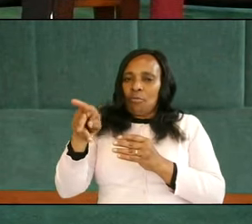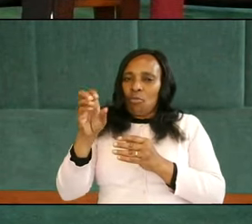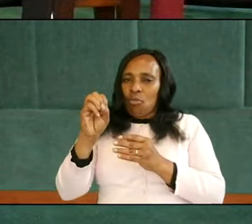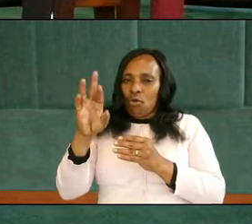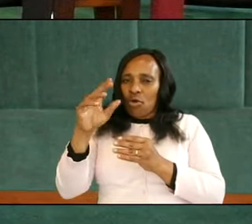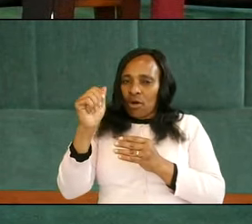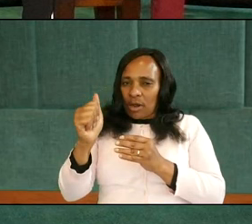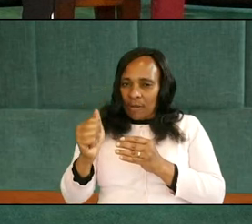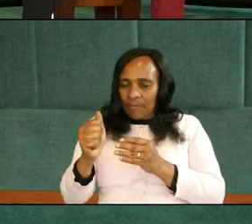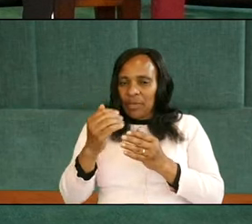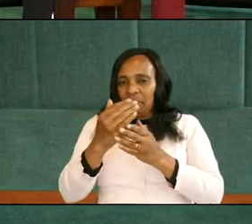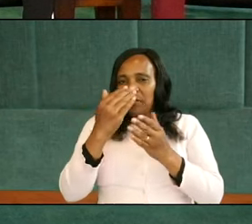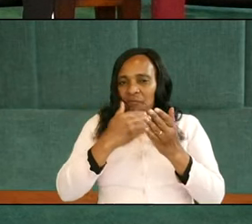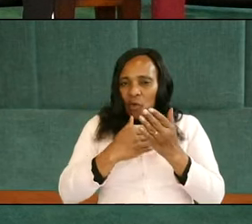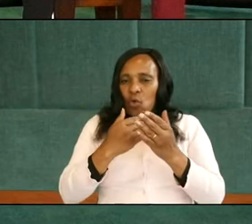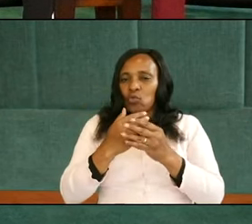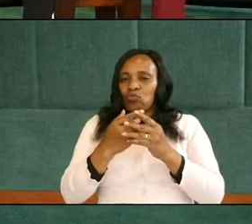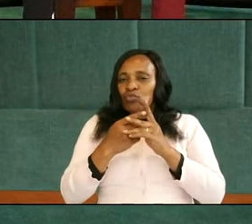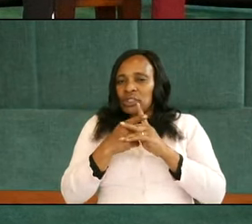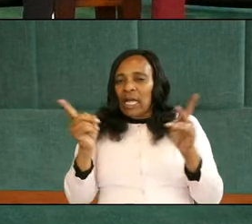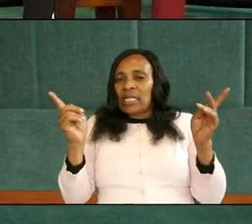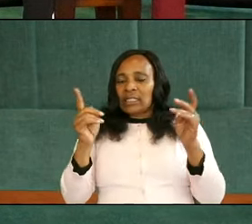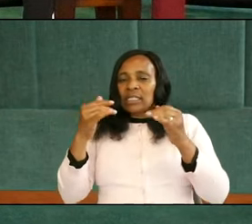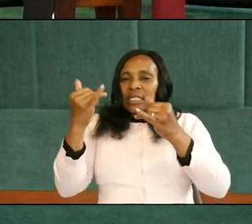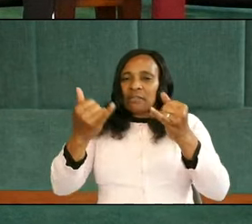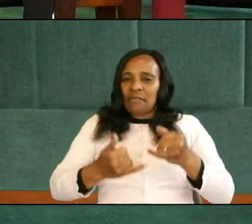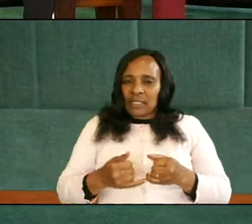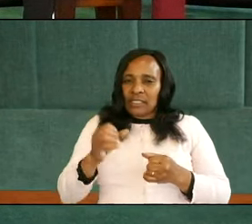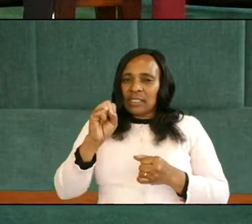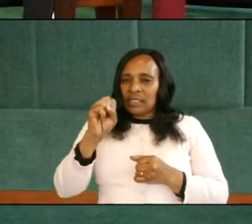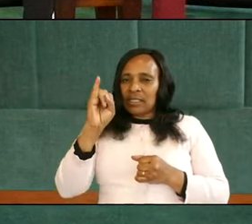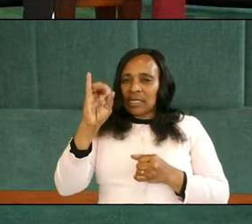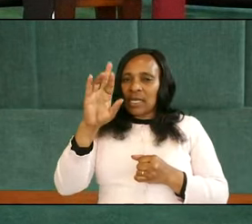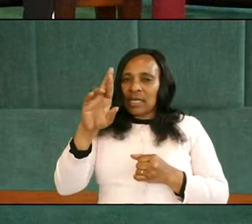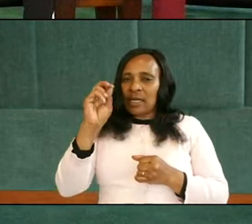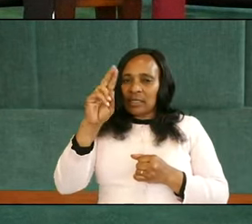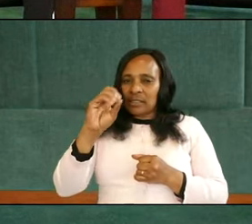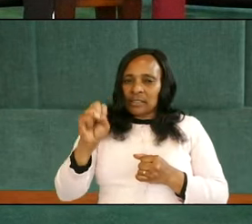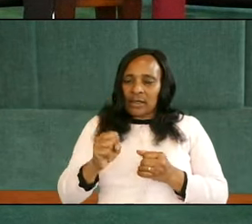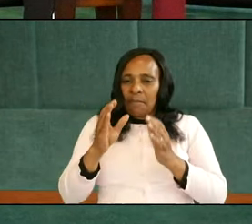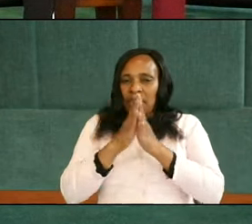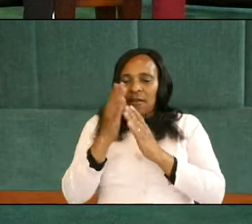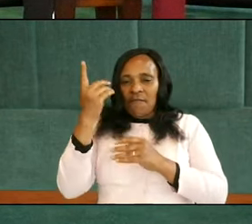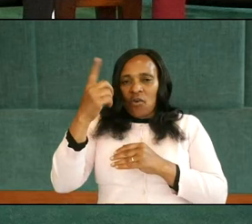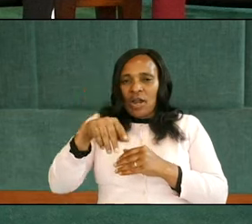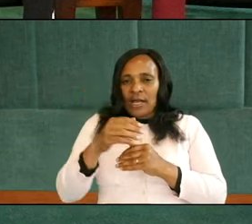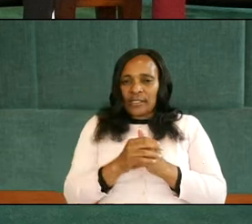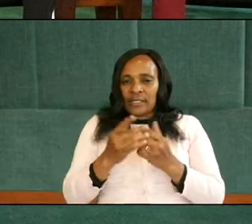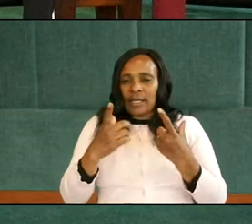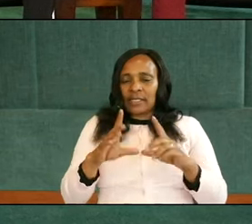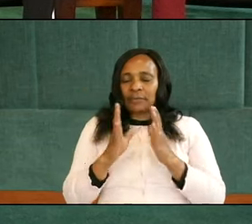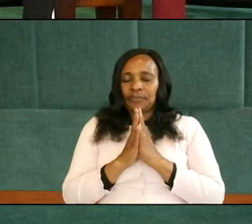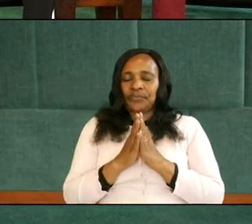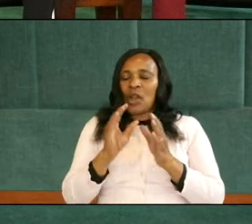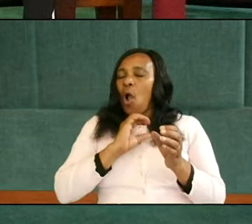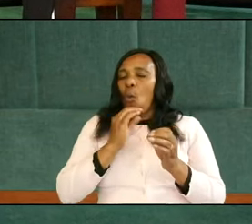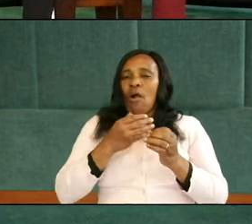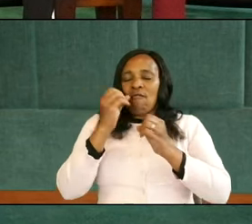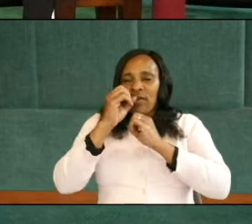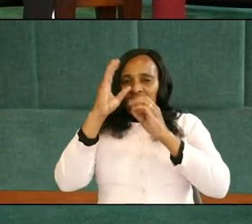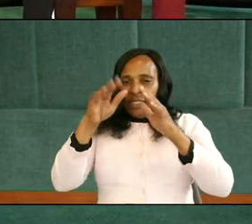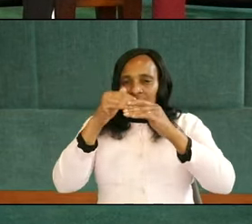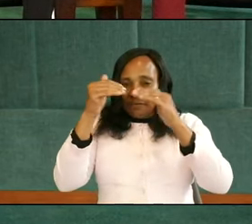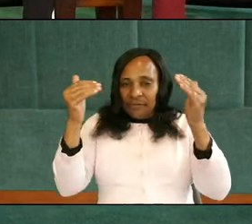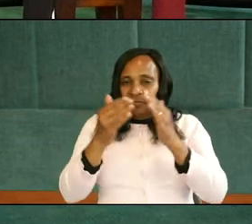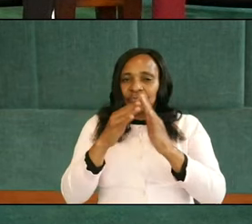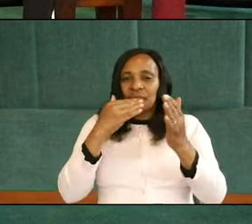right. So before we begin, let me invite Silas to pray for us. Let's pray. Our Father, dearest love